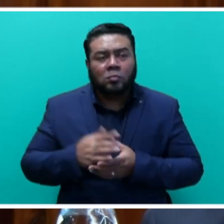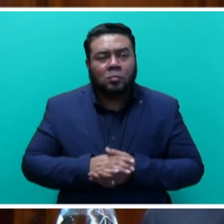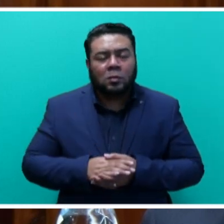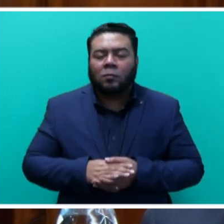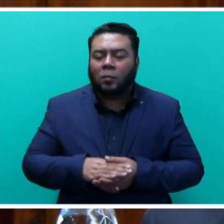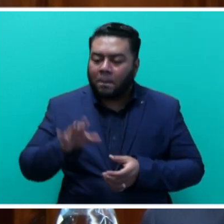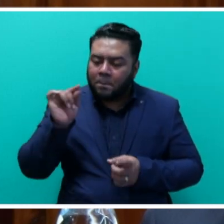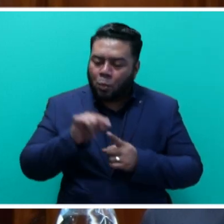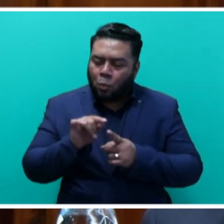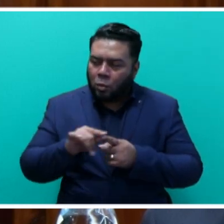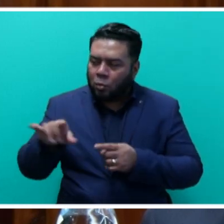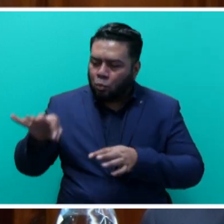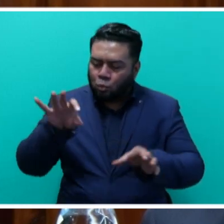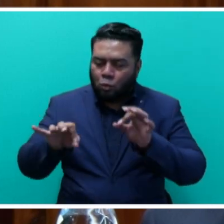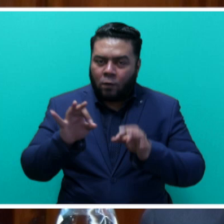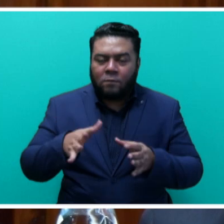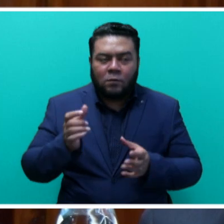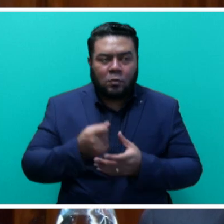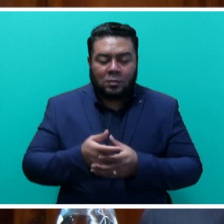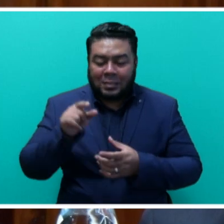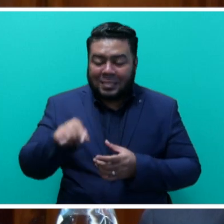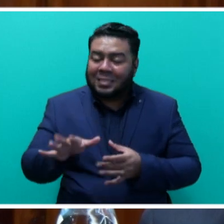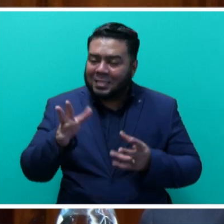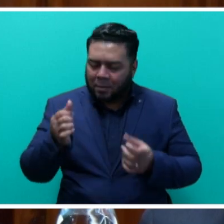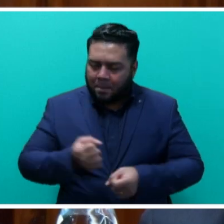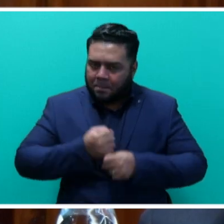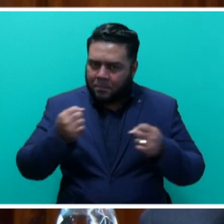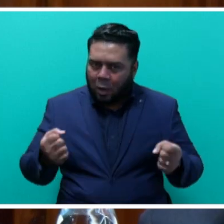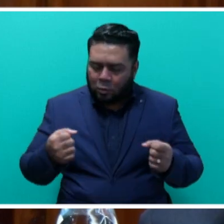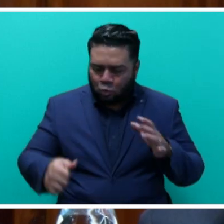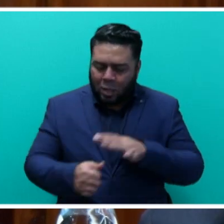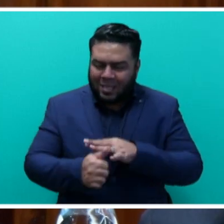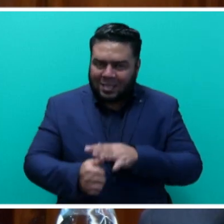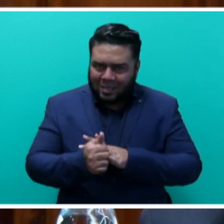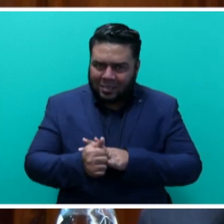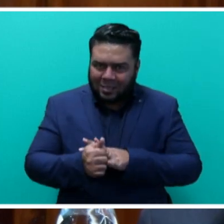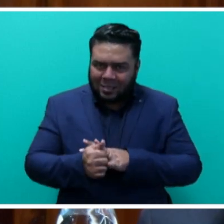charge, who is granted extensive powers to assess,